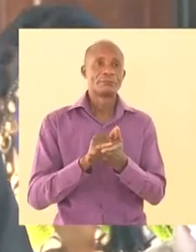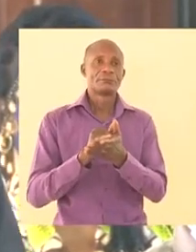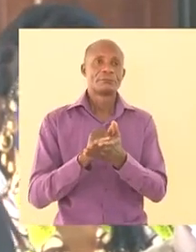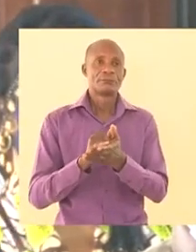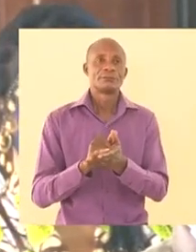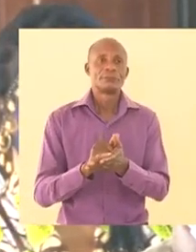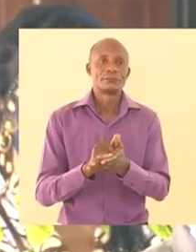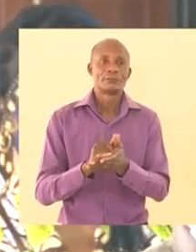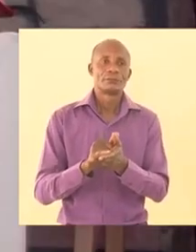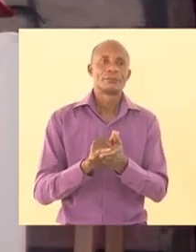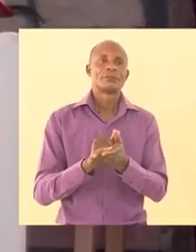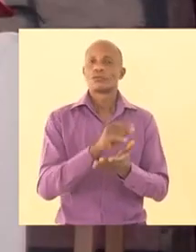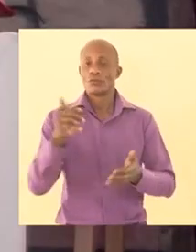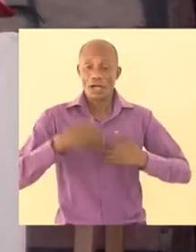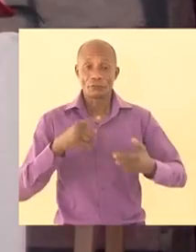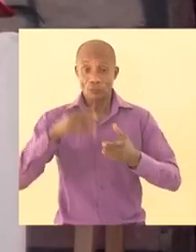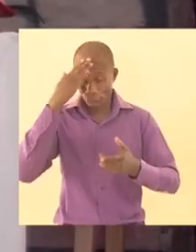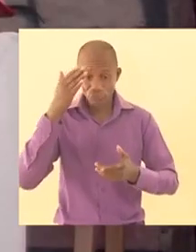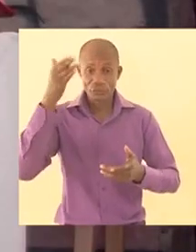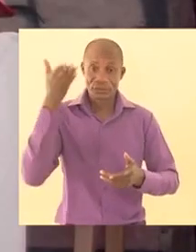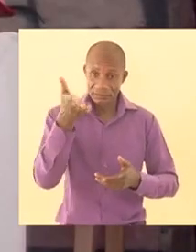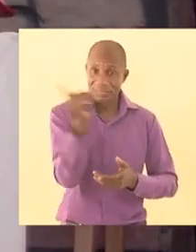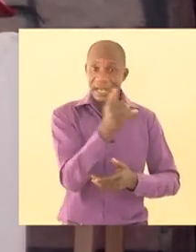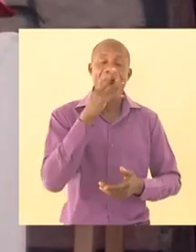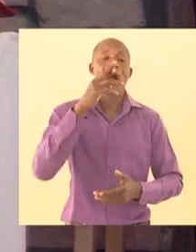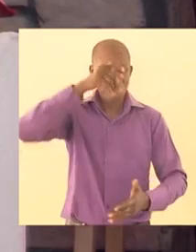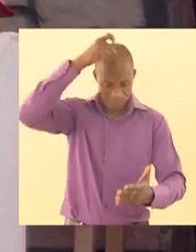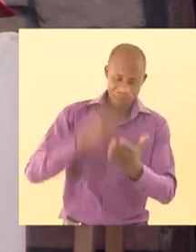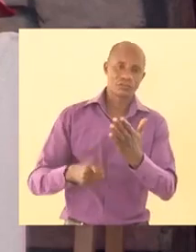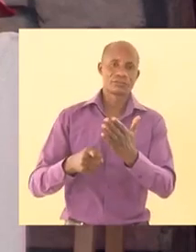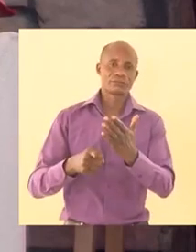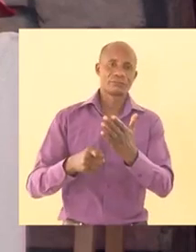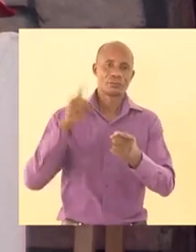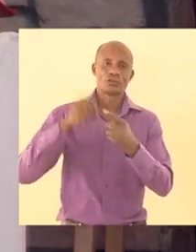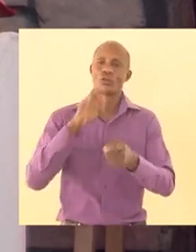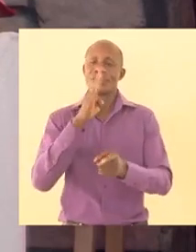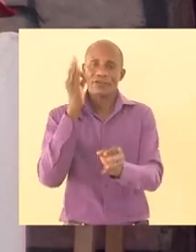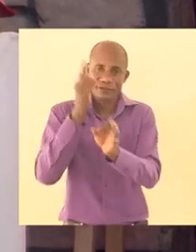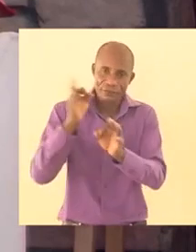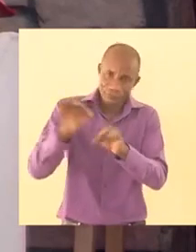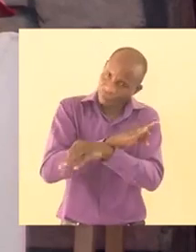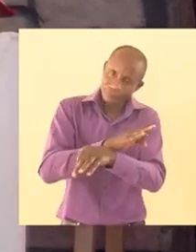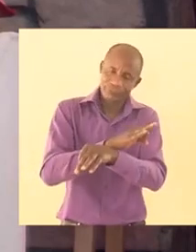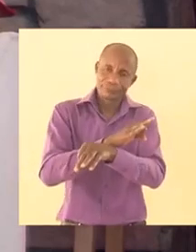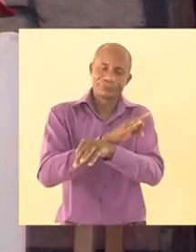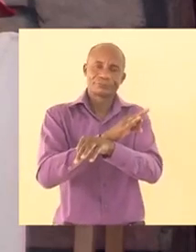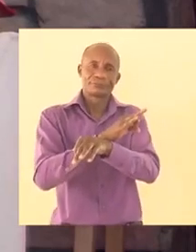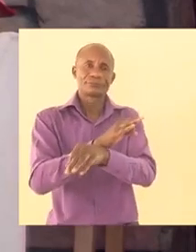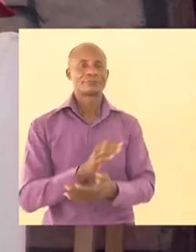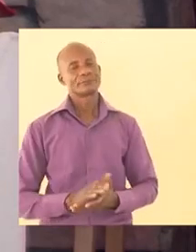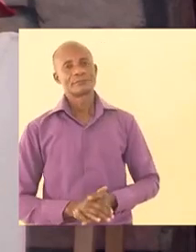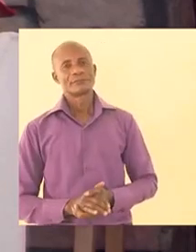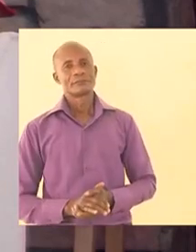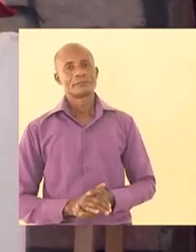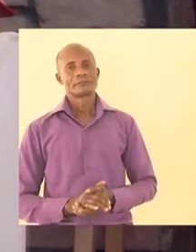are costs. To be faithful to the Lord, there are costs that come with that fidelity. Thank you,